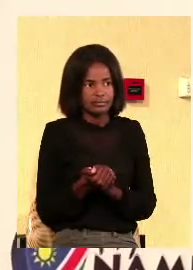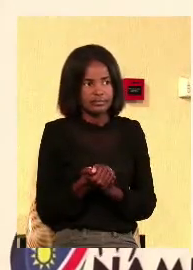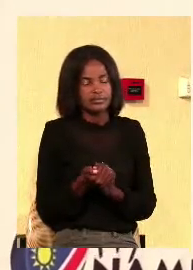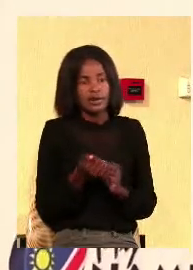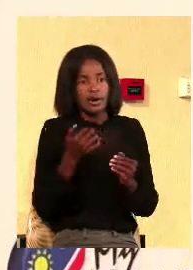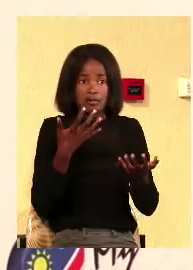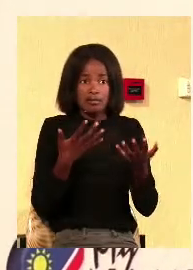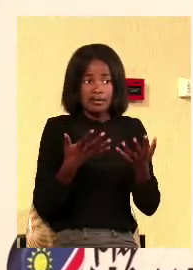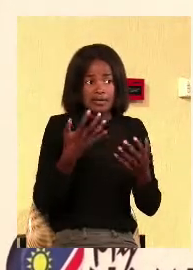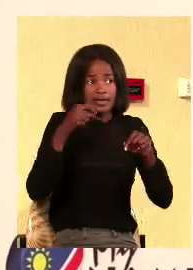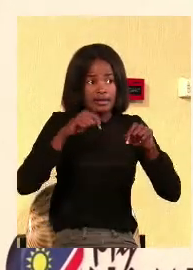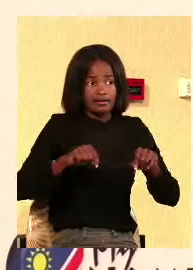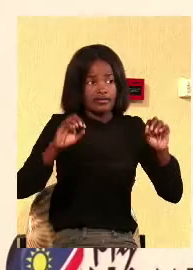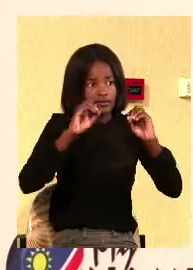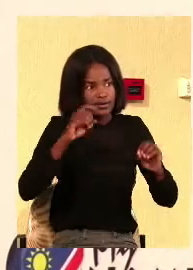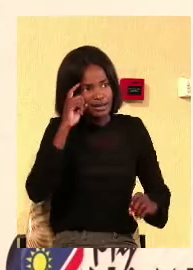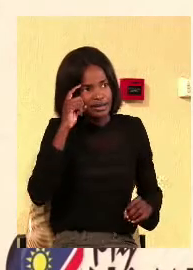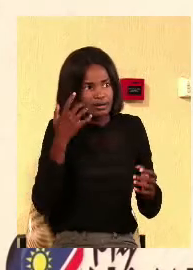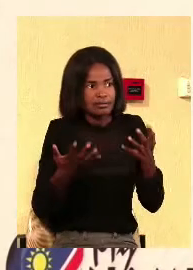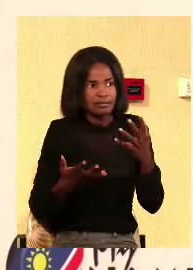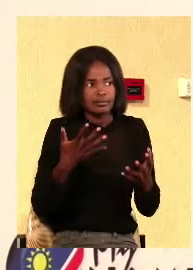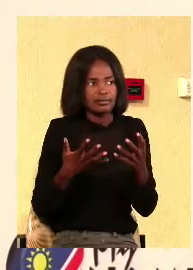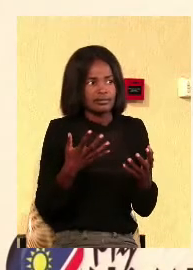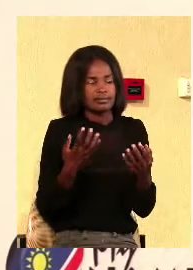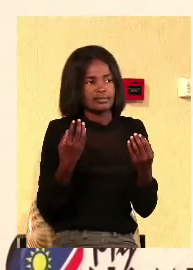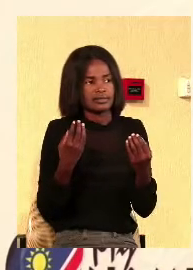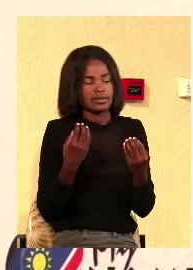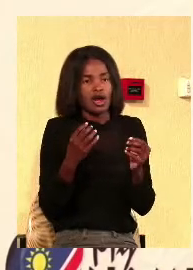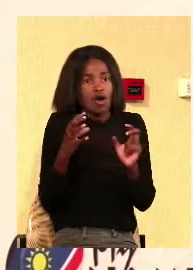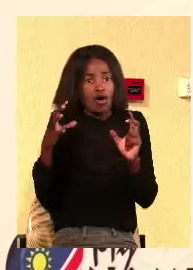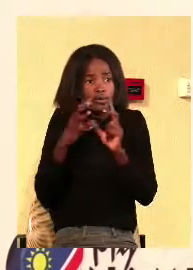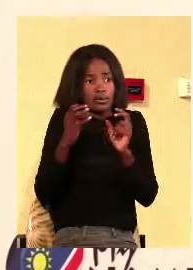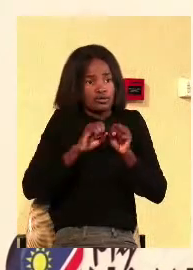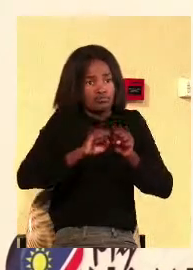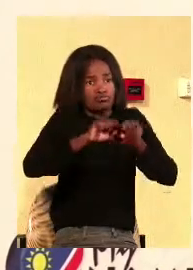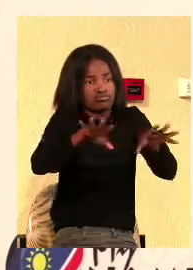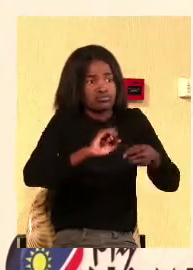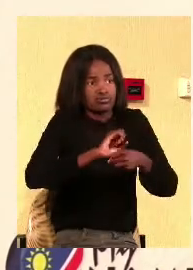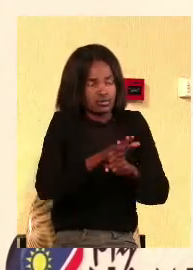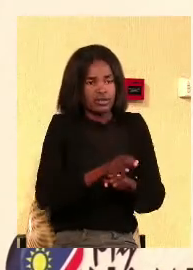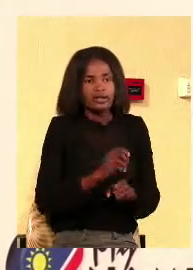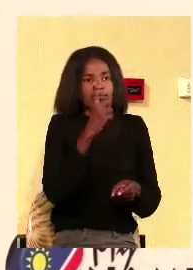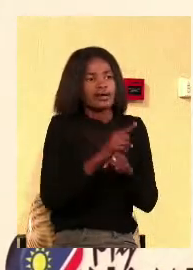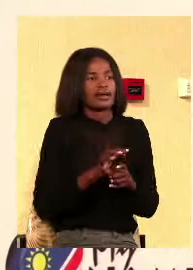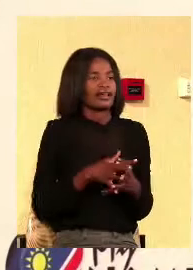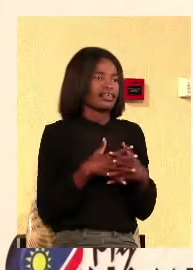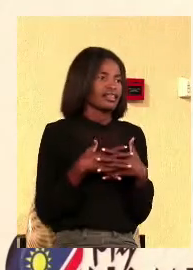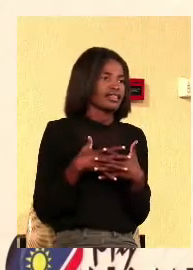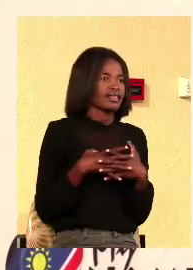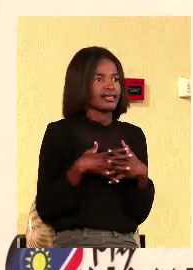approach, because if you are not suspecting that you might be having a community transmission, you will just relax. So,